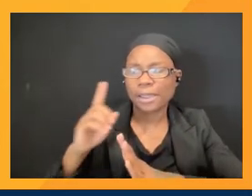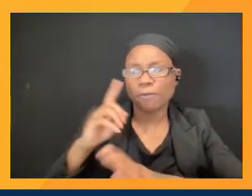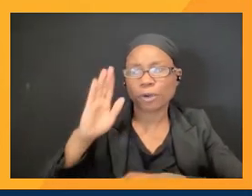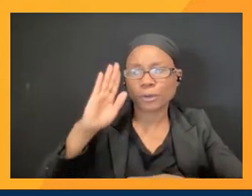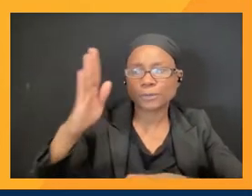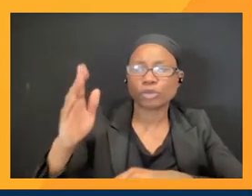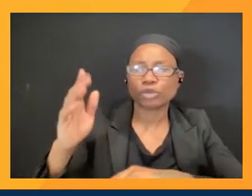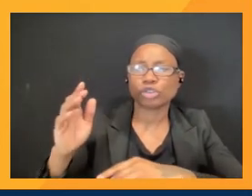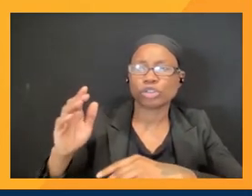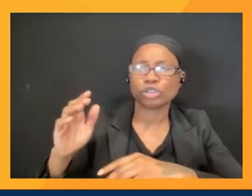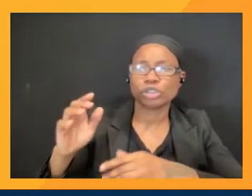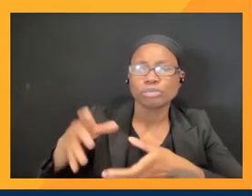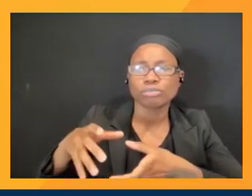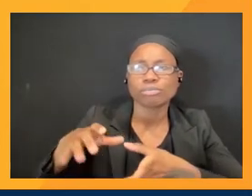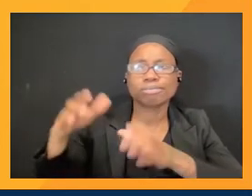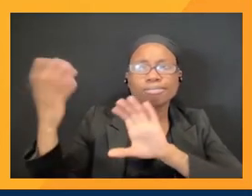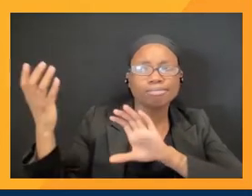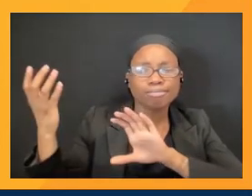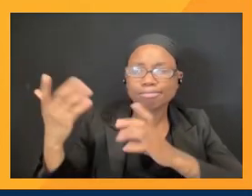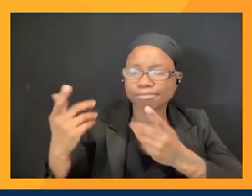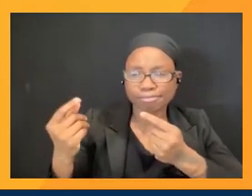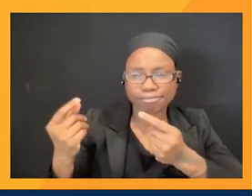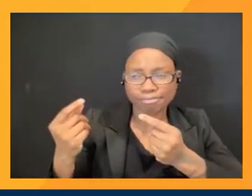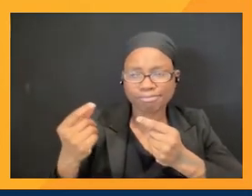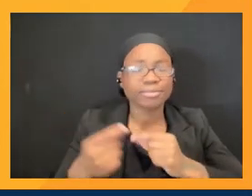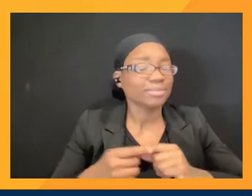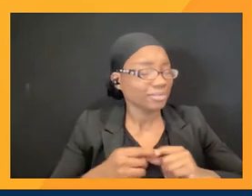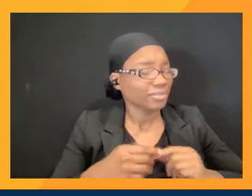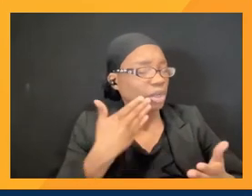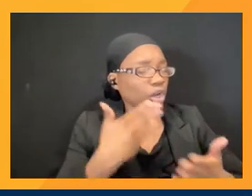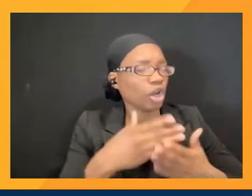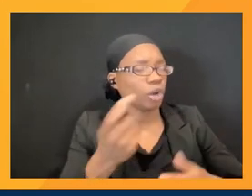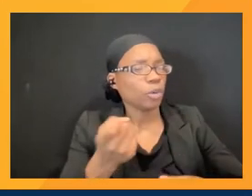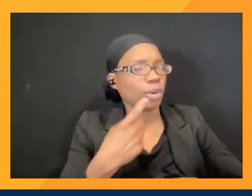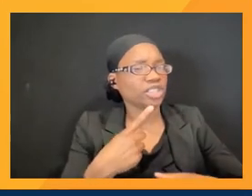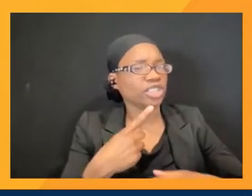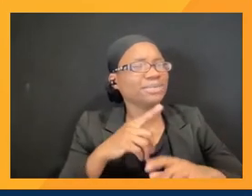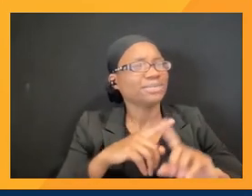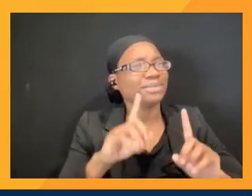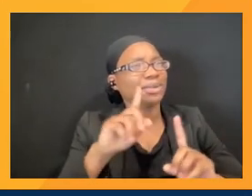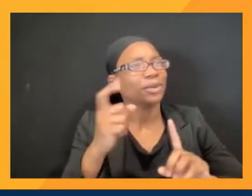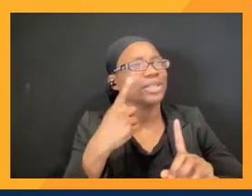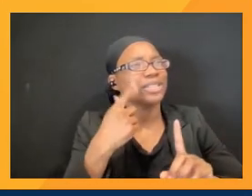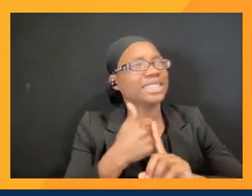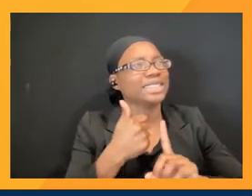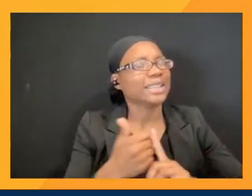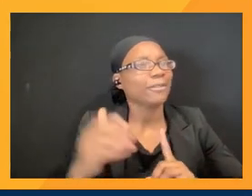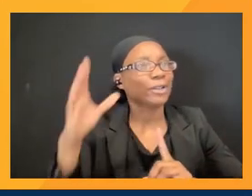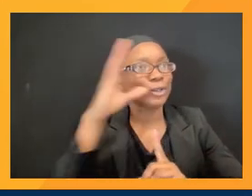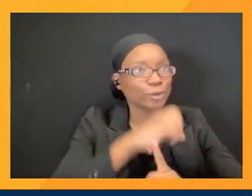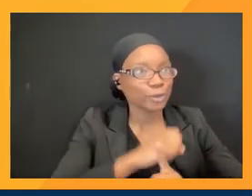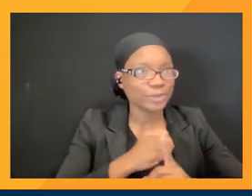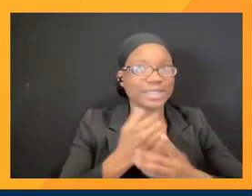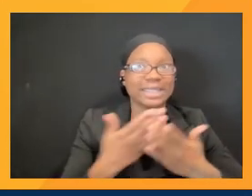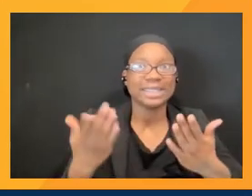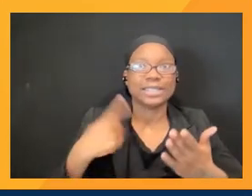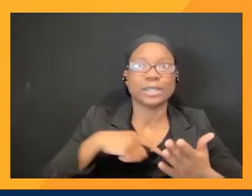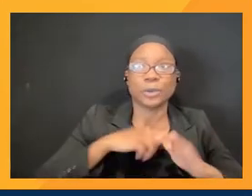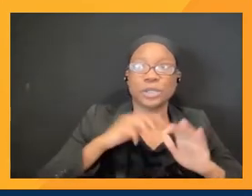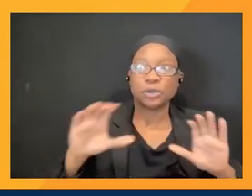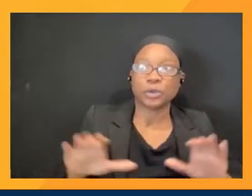The second question is a great one. So I'm going to use my time to try to think of quality of life. We're all just looking